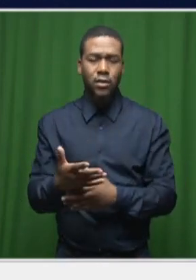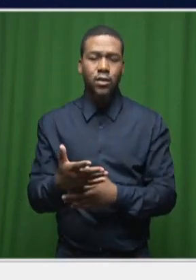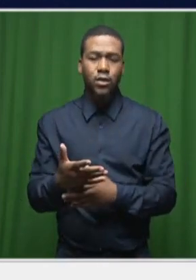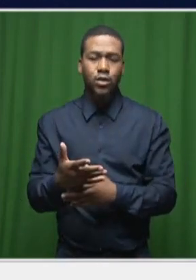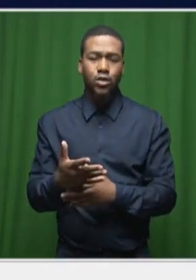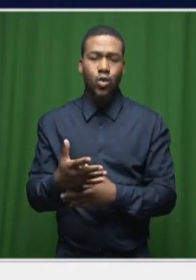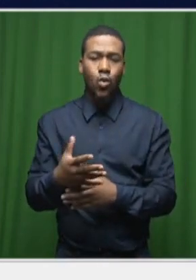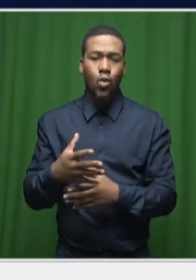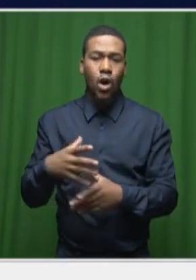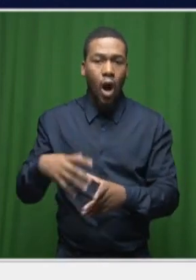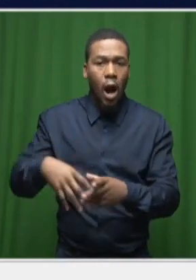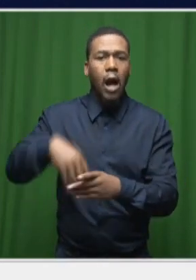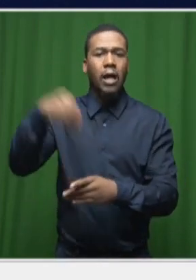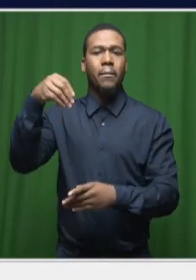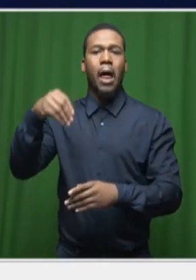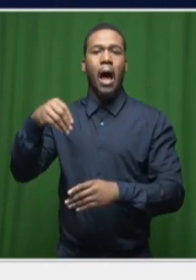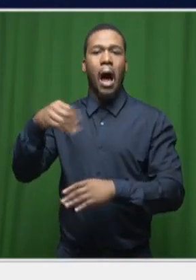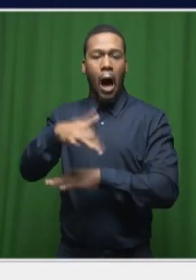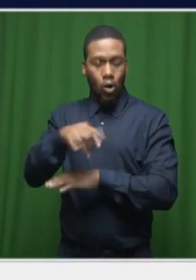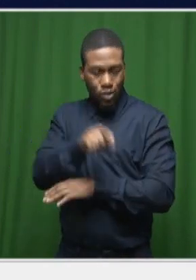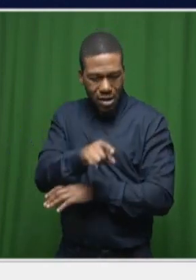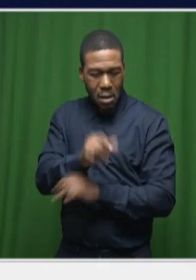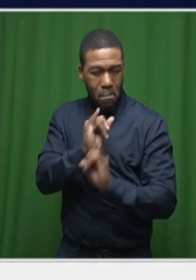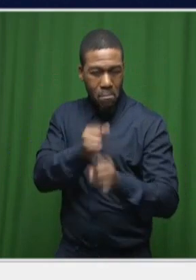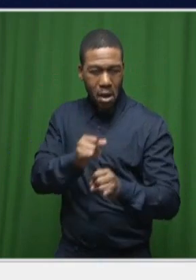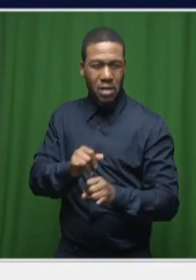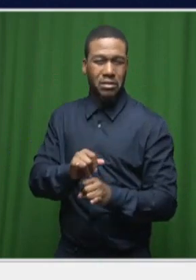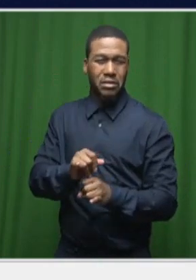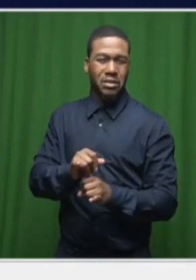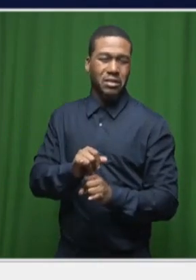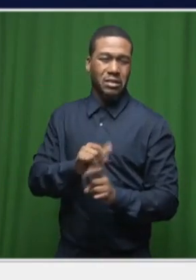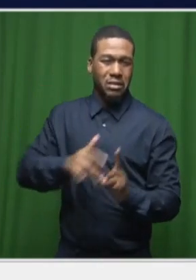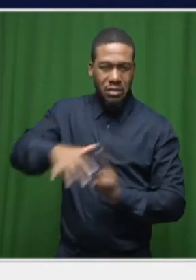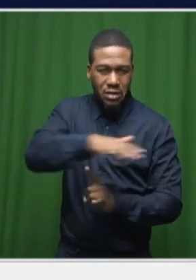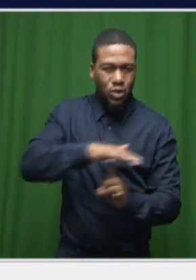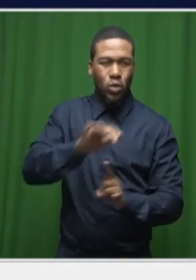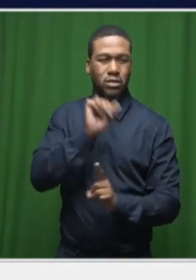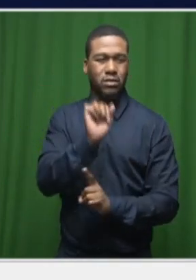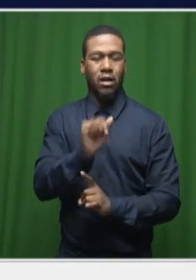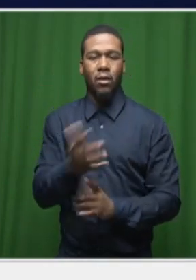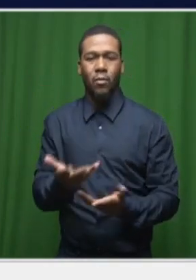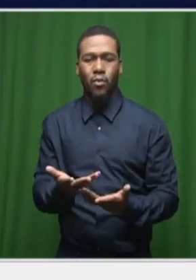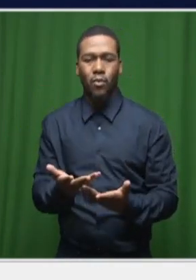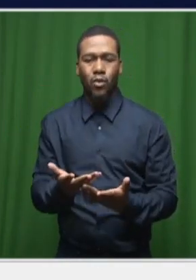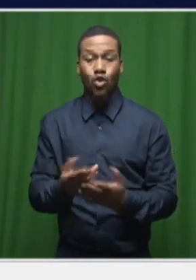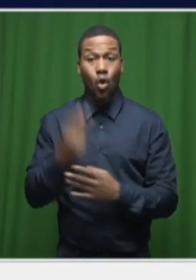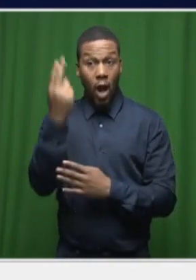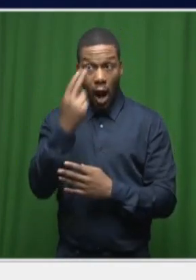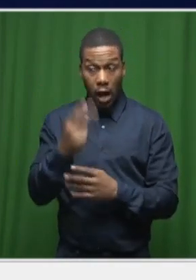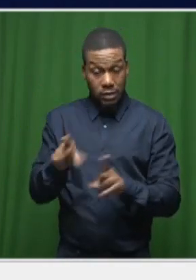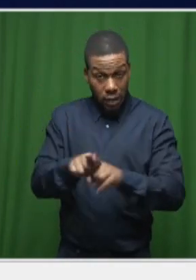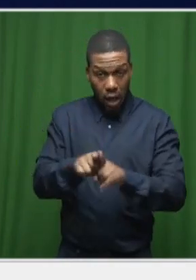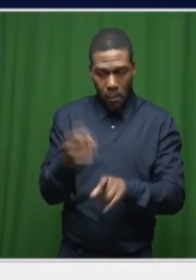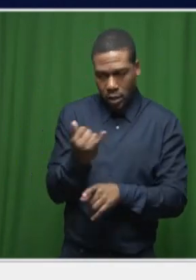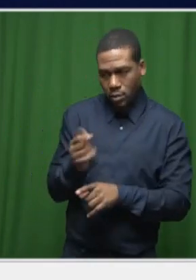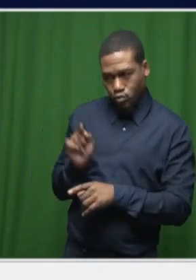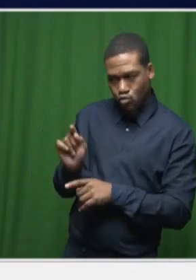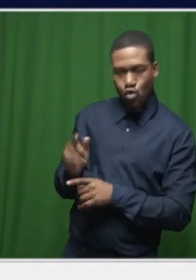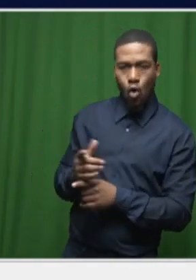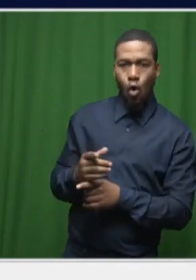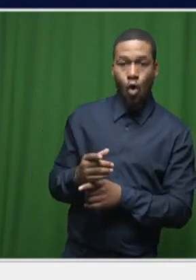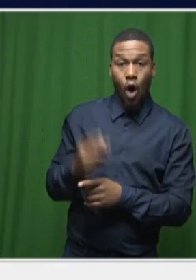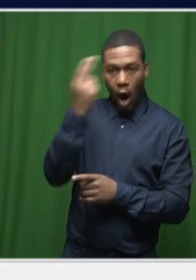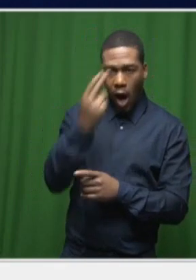potentially, terrible situation. Like Blessing himself, like you went through so much, and art gave him the power to have a voice